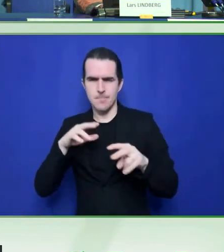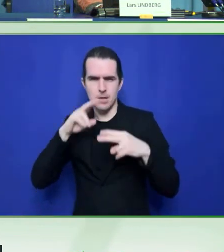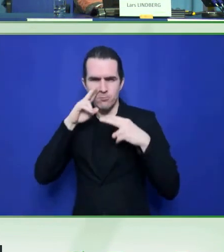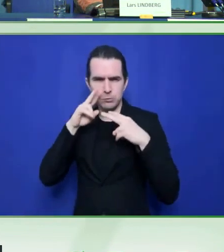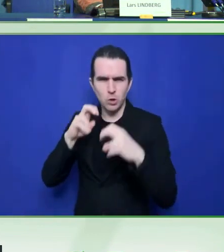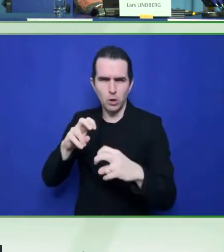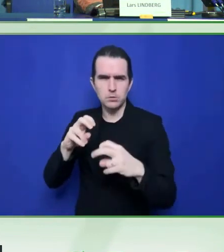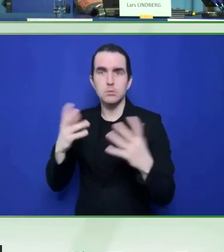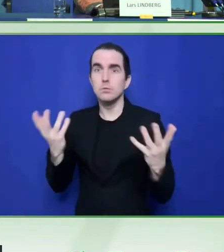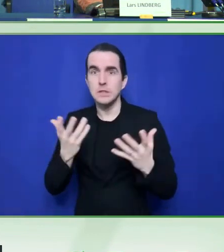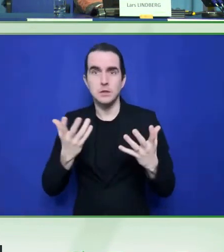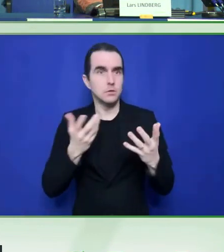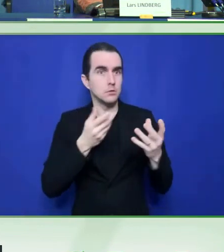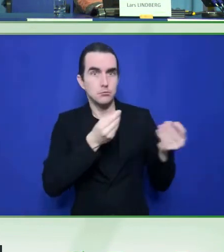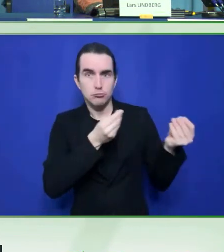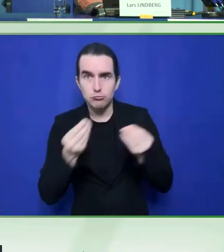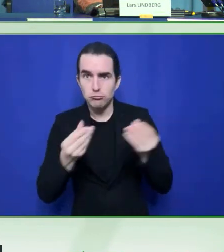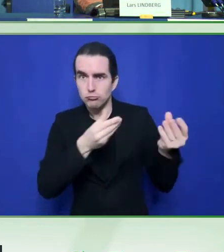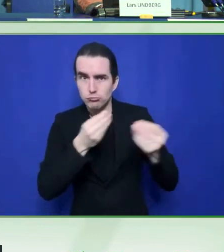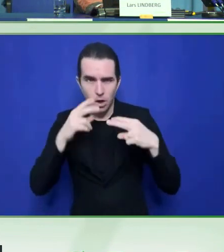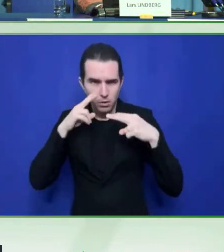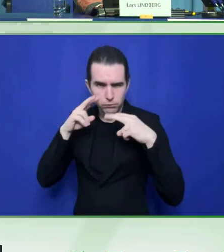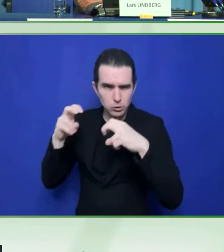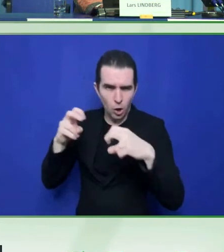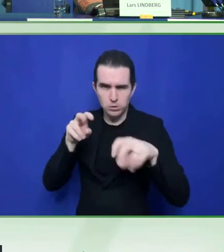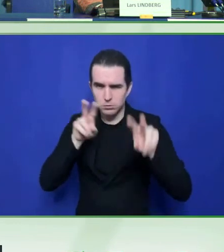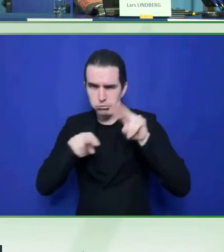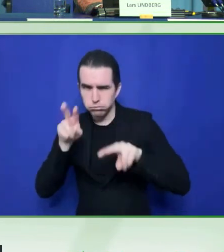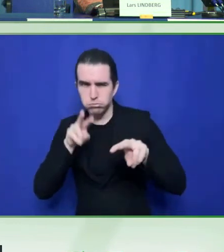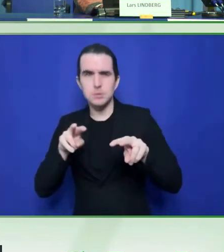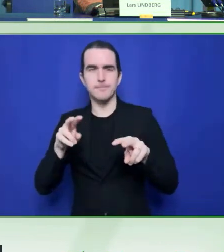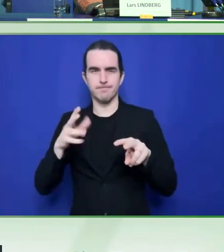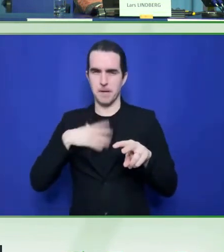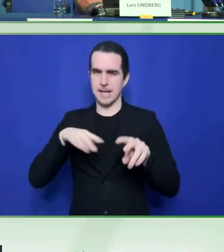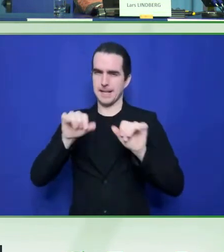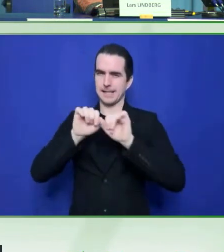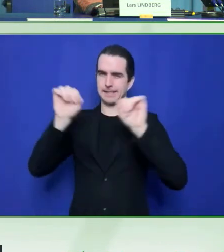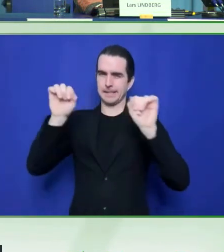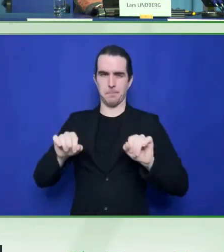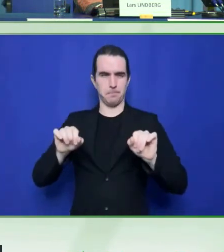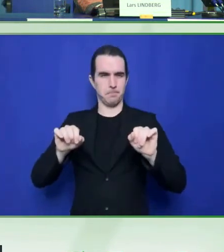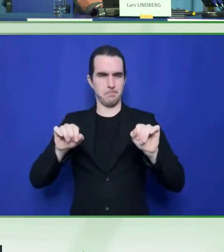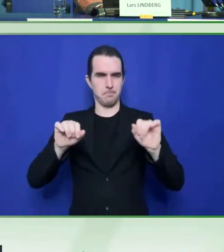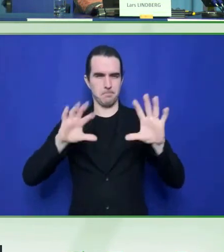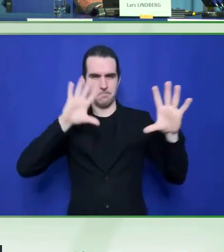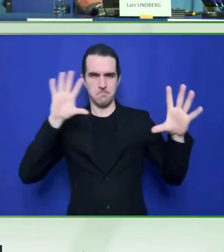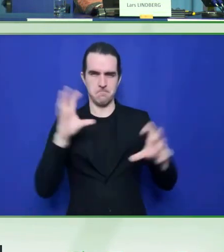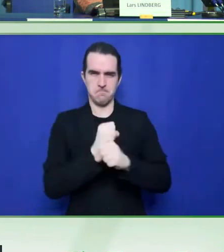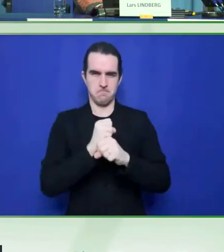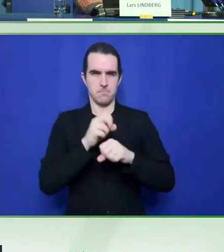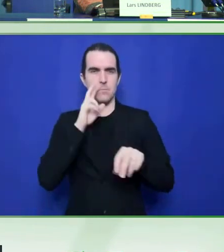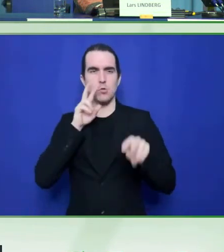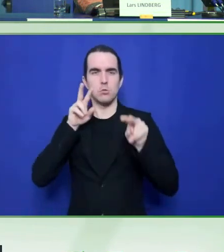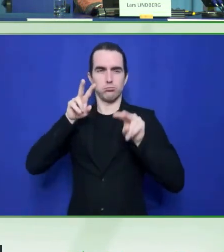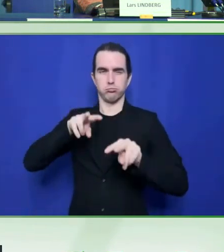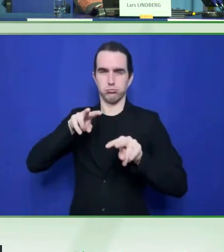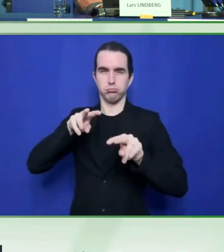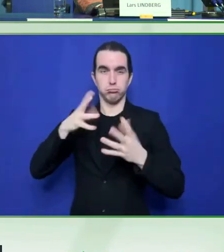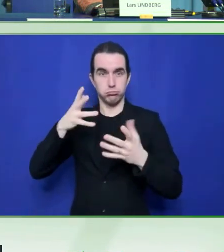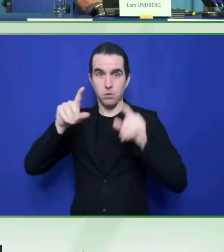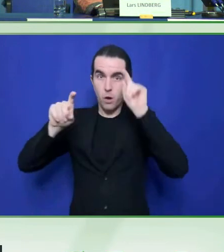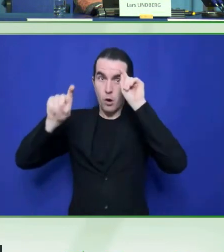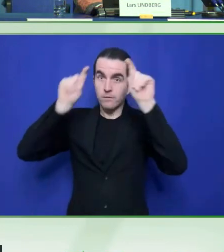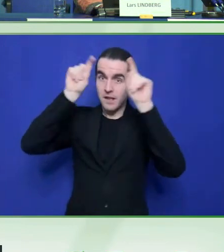In total, they identified about 1,000 articles and found it was quite limited research and